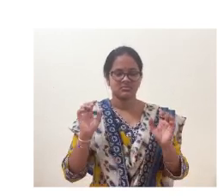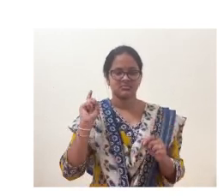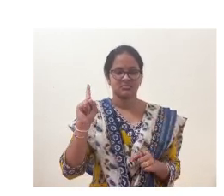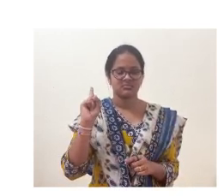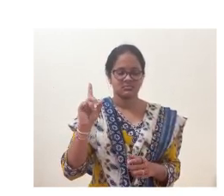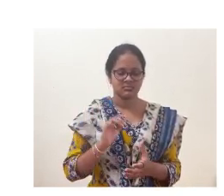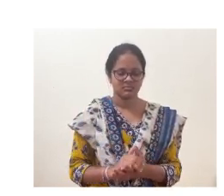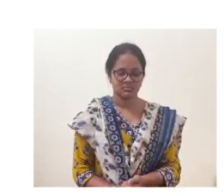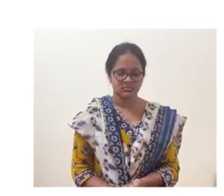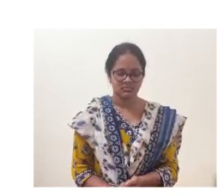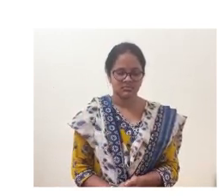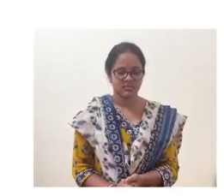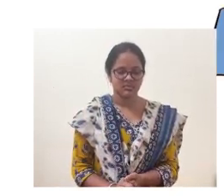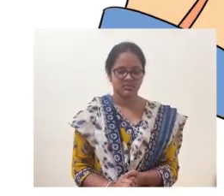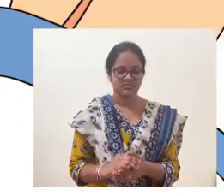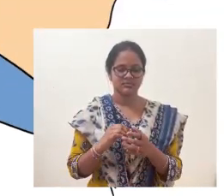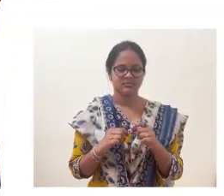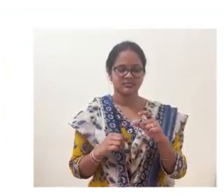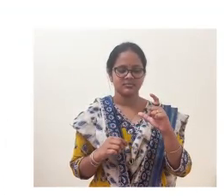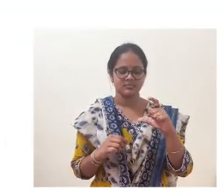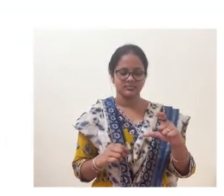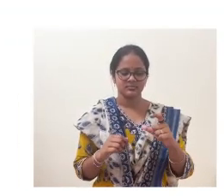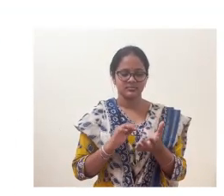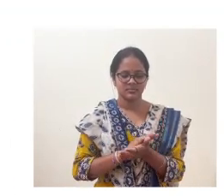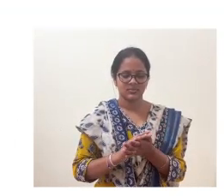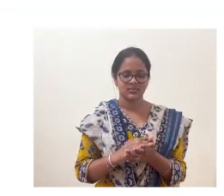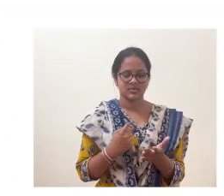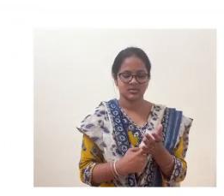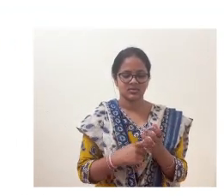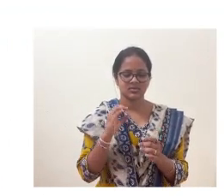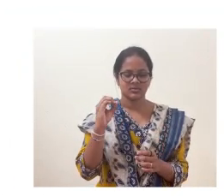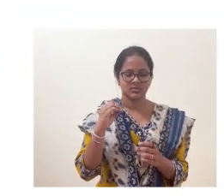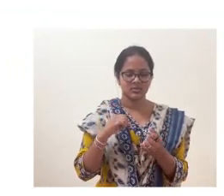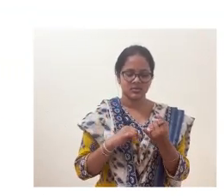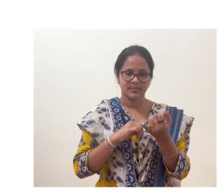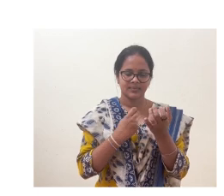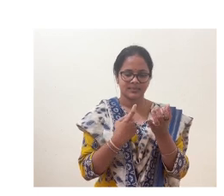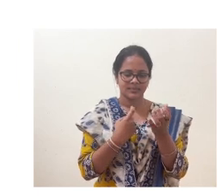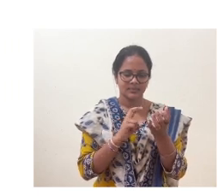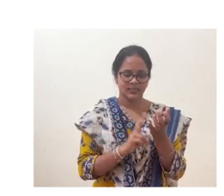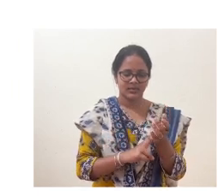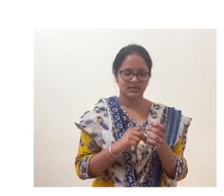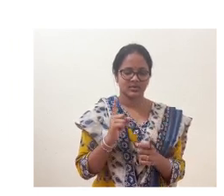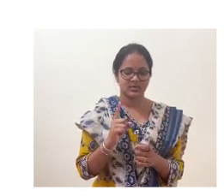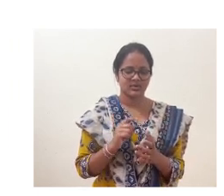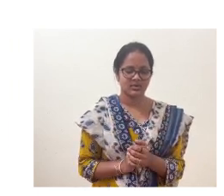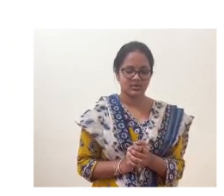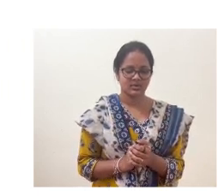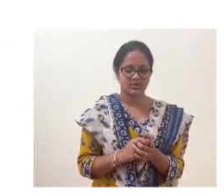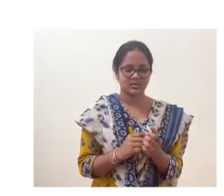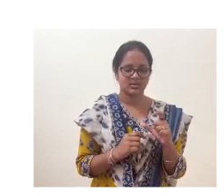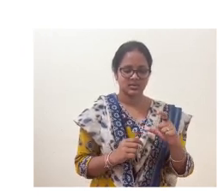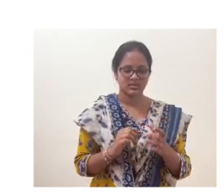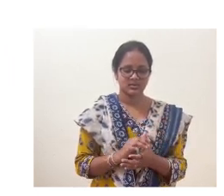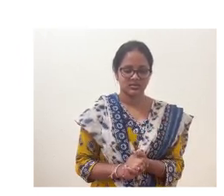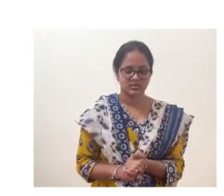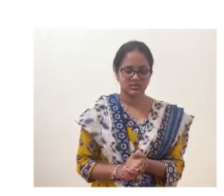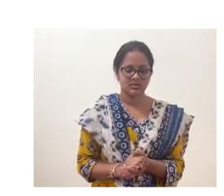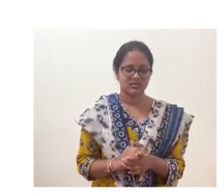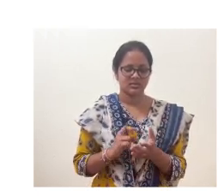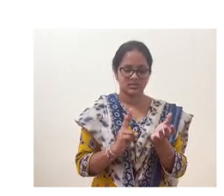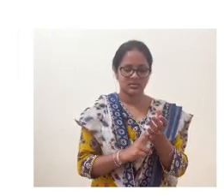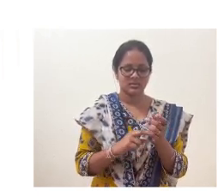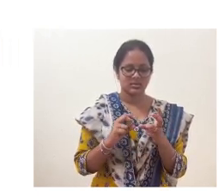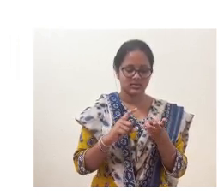things. Chronic neurological conditions. Long-term brain and nerve problems like